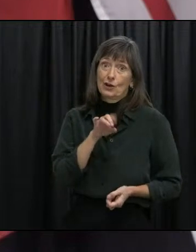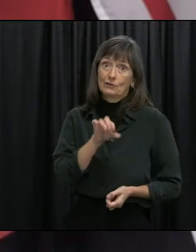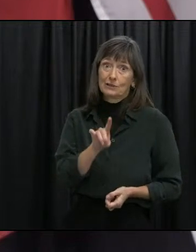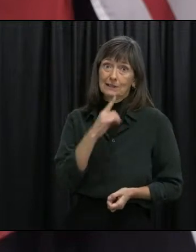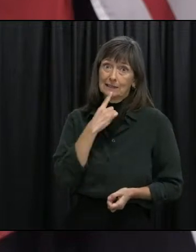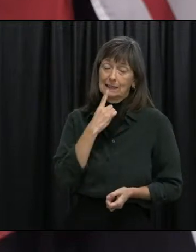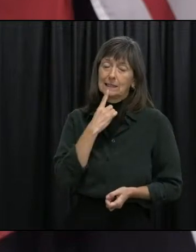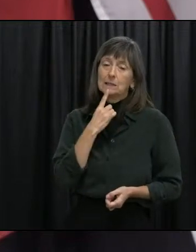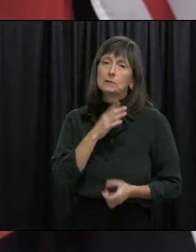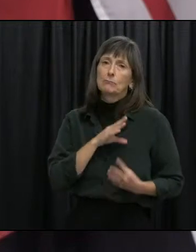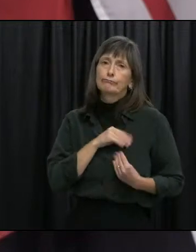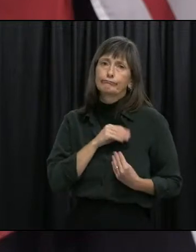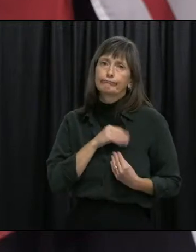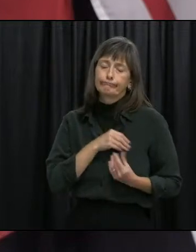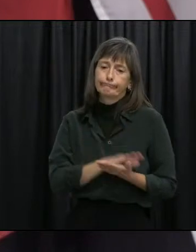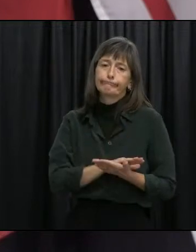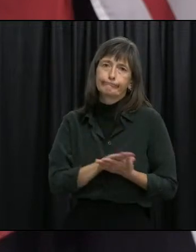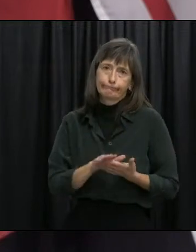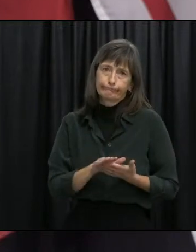members are